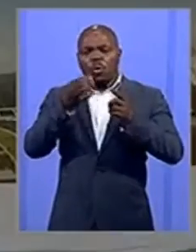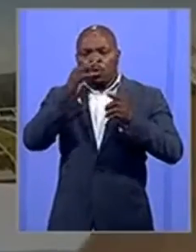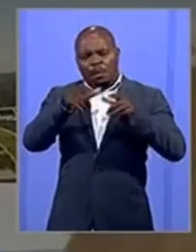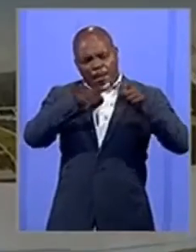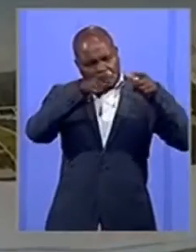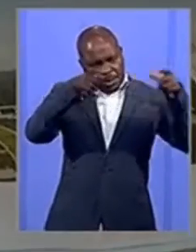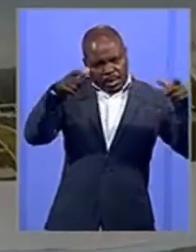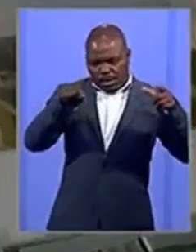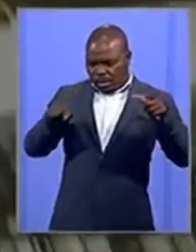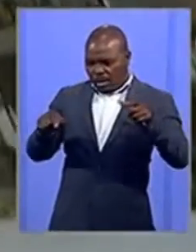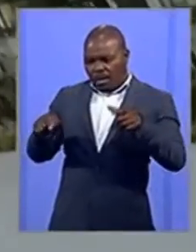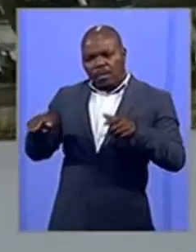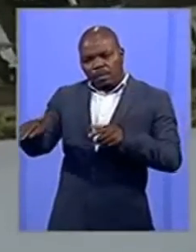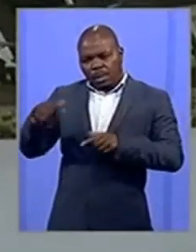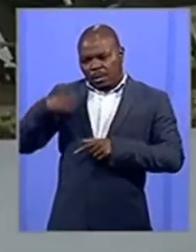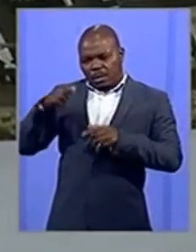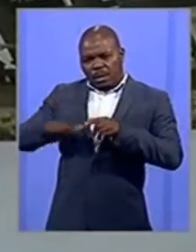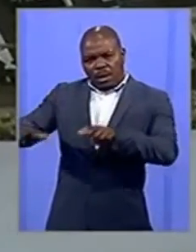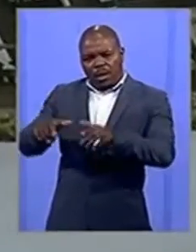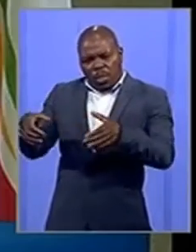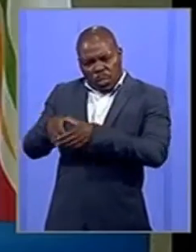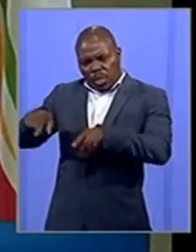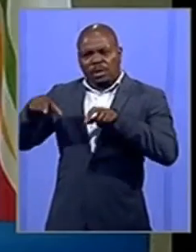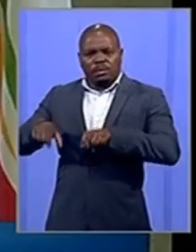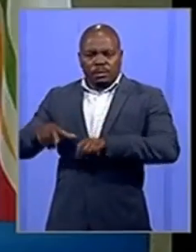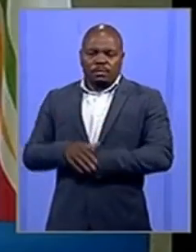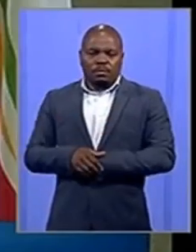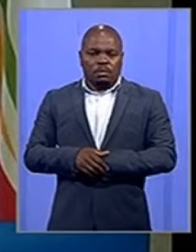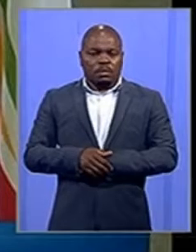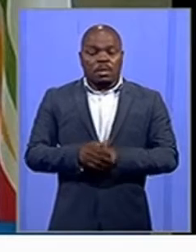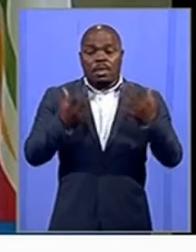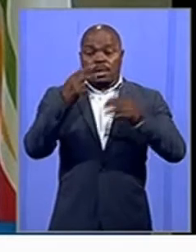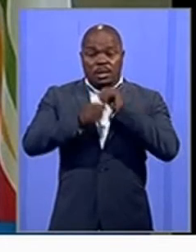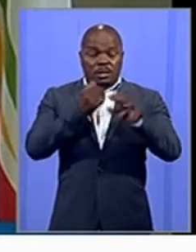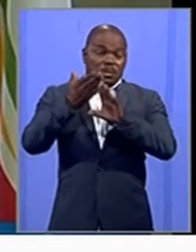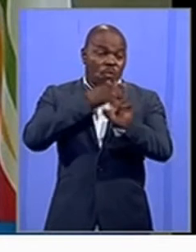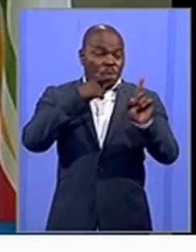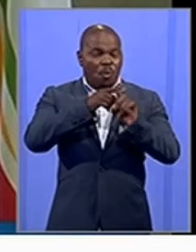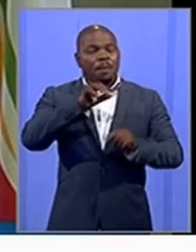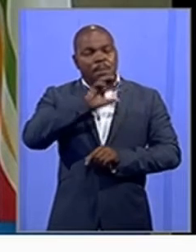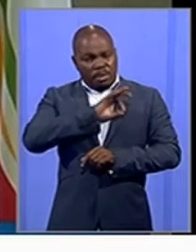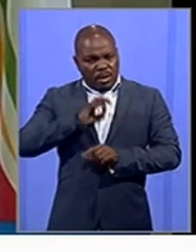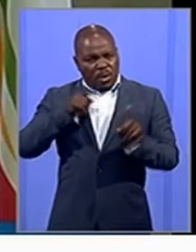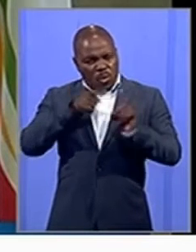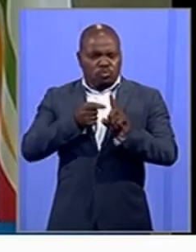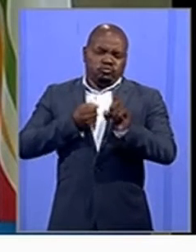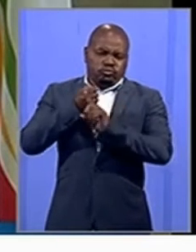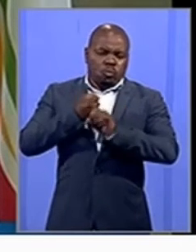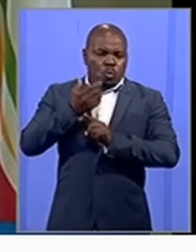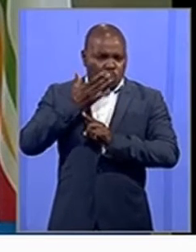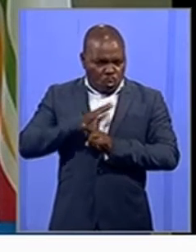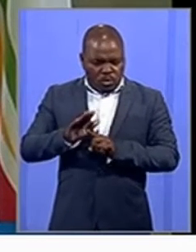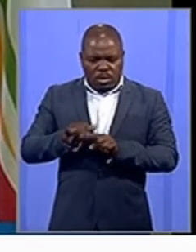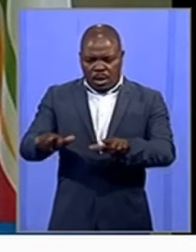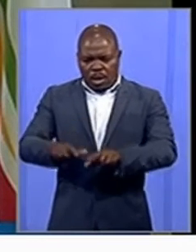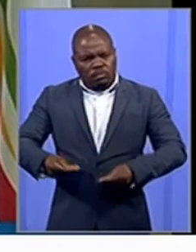lefatshe eo e leng mobu wa masepala wa Cape Town. When she was mayor for 8 years before that, she campaigned publicly for the release of